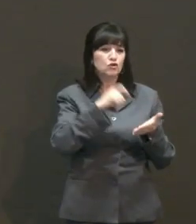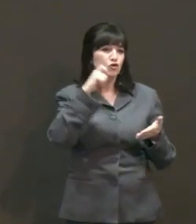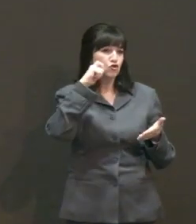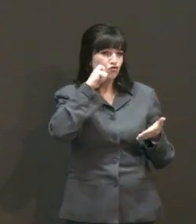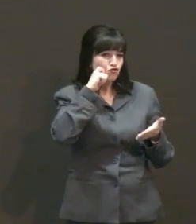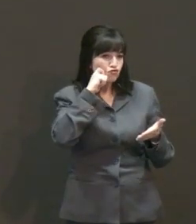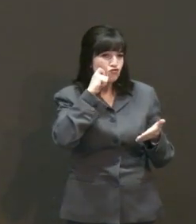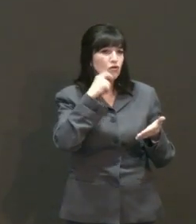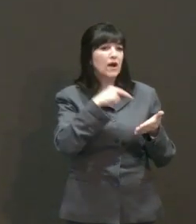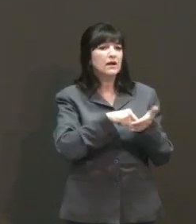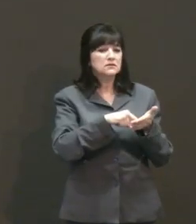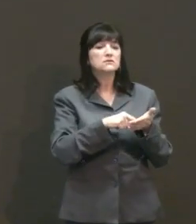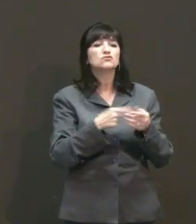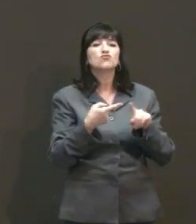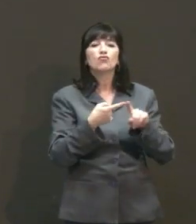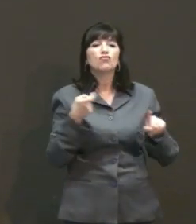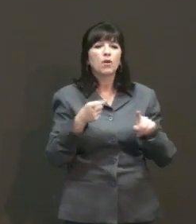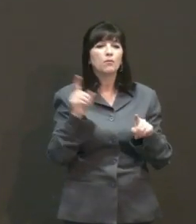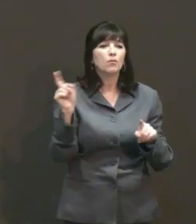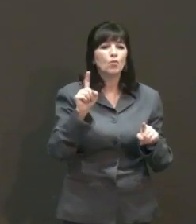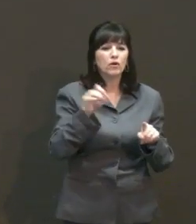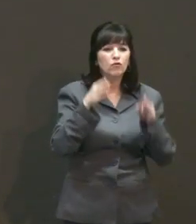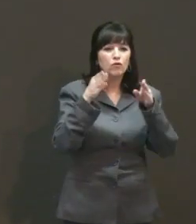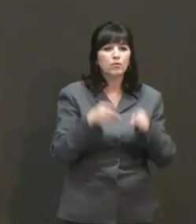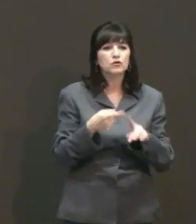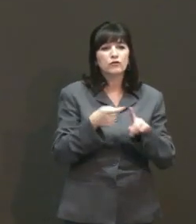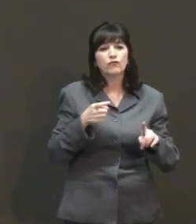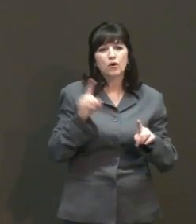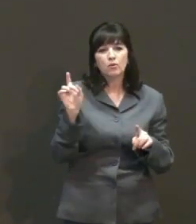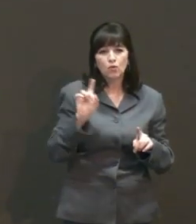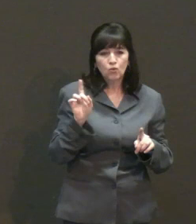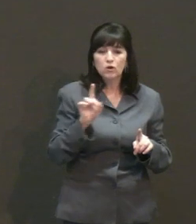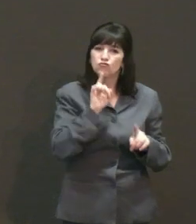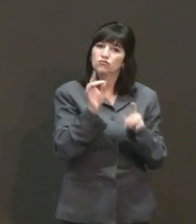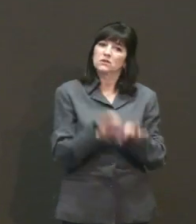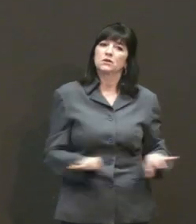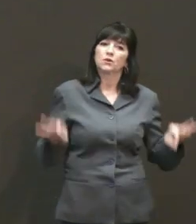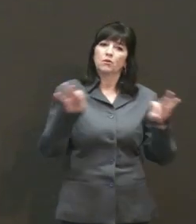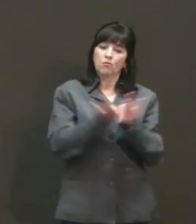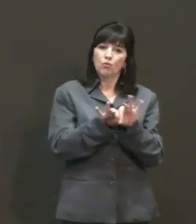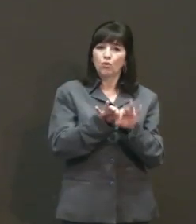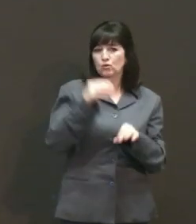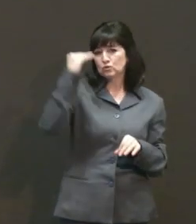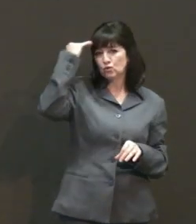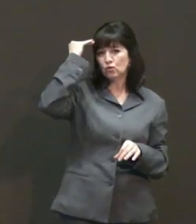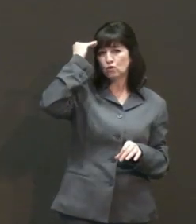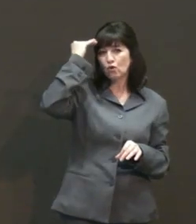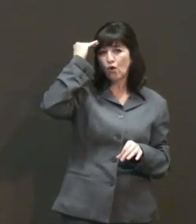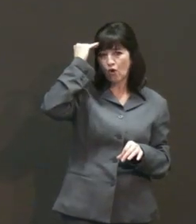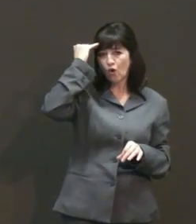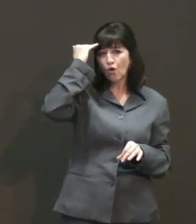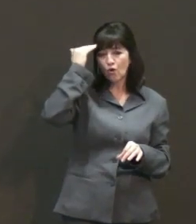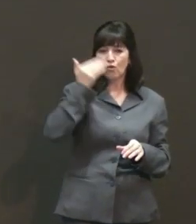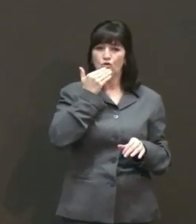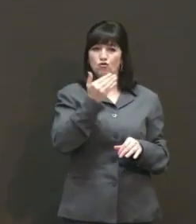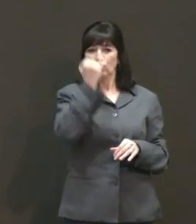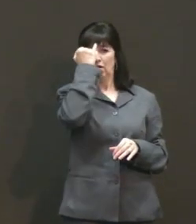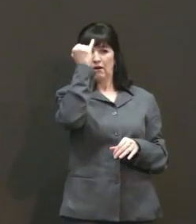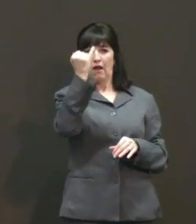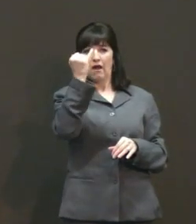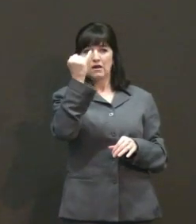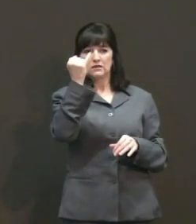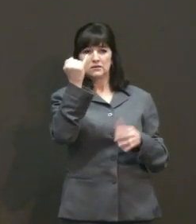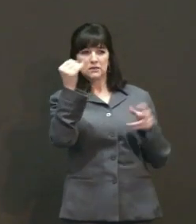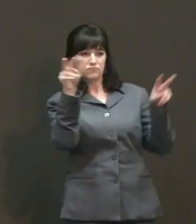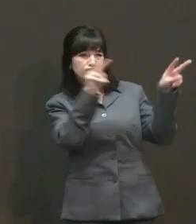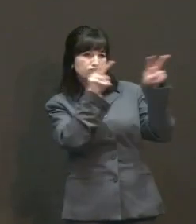on that laboratory ordering form. It is critically important to us that we be able to have a good picture of what is happening